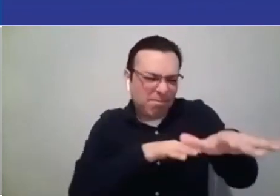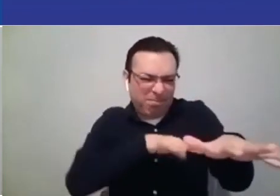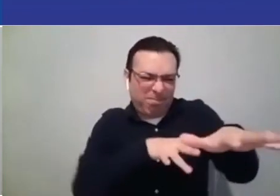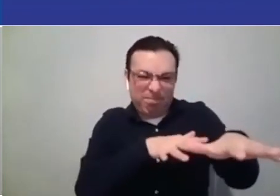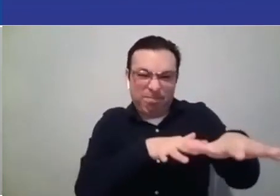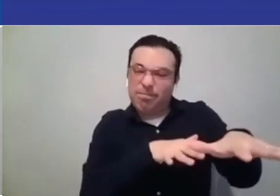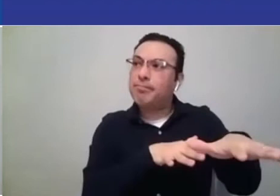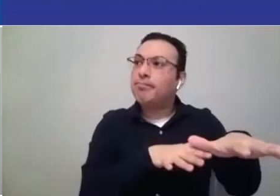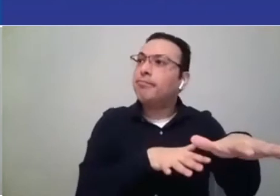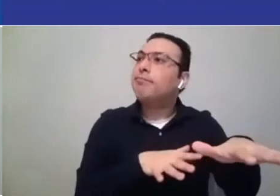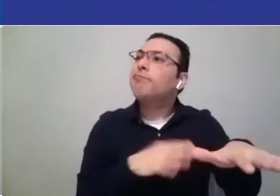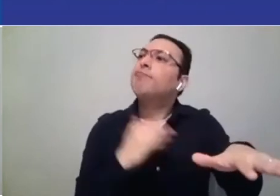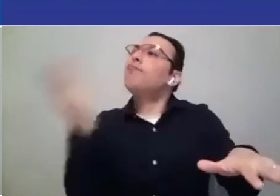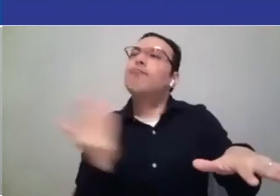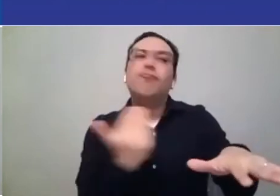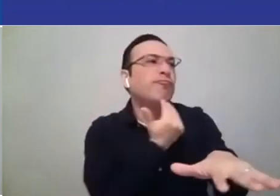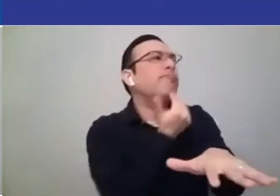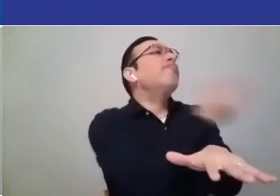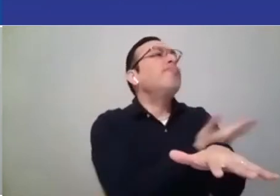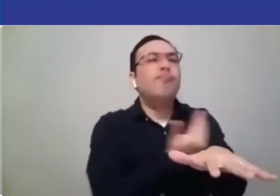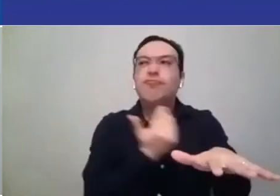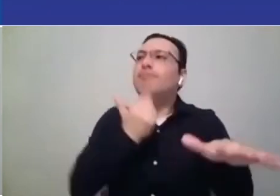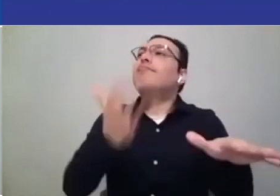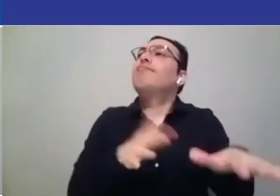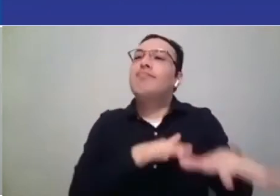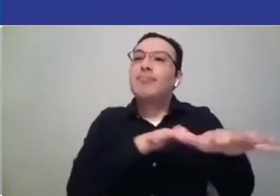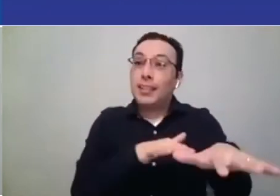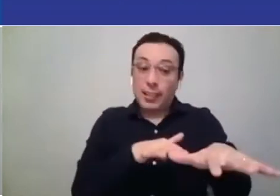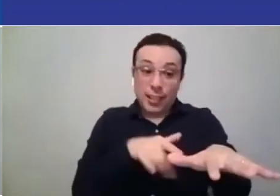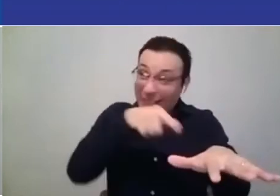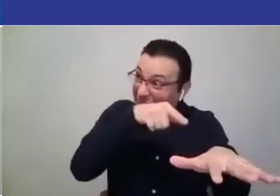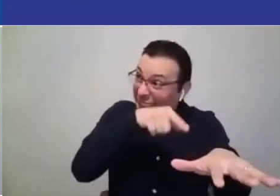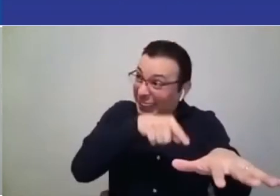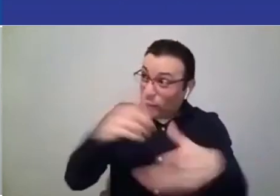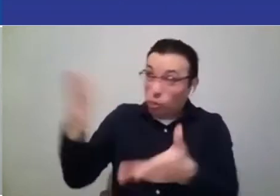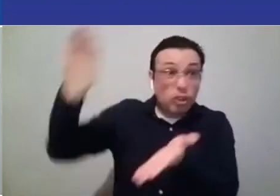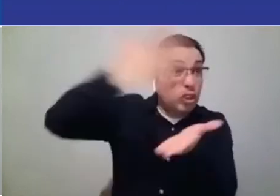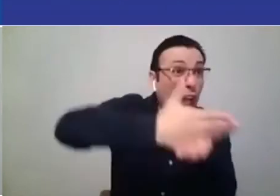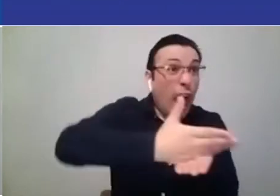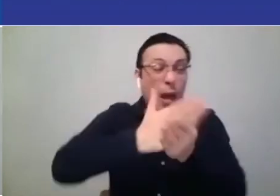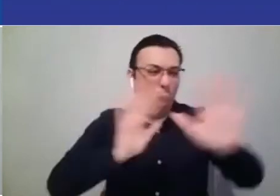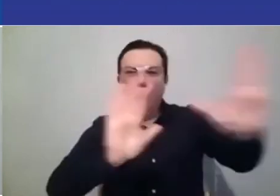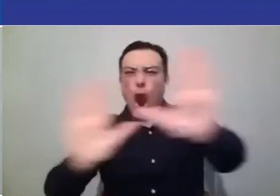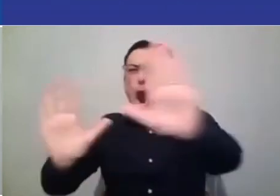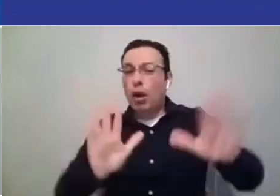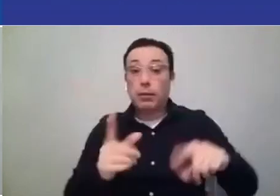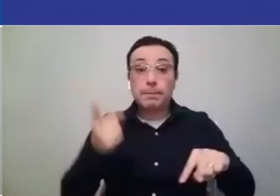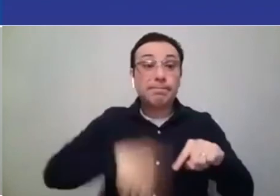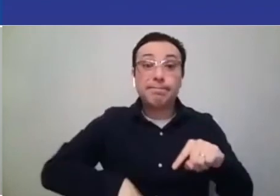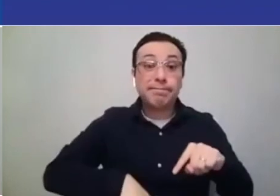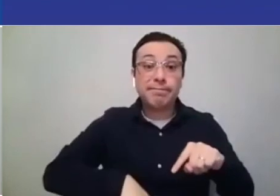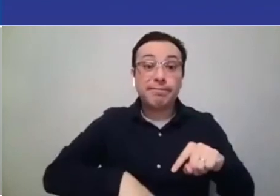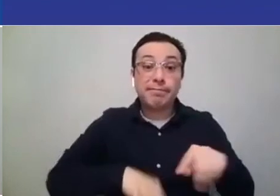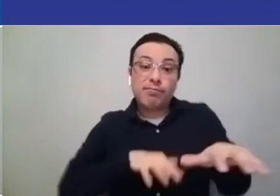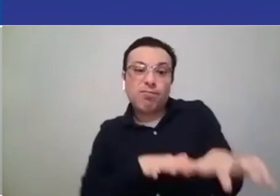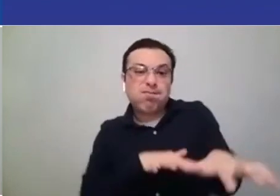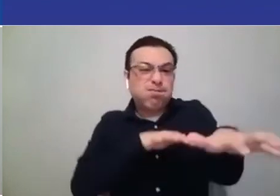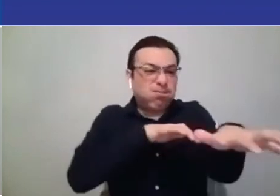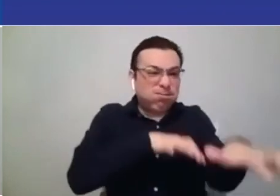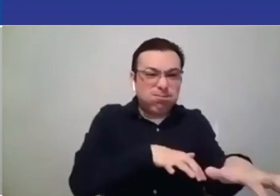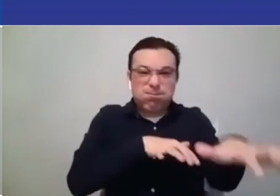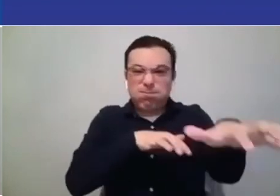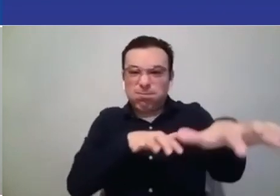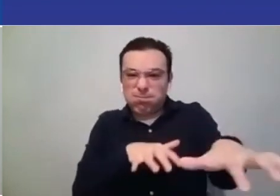reminiscent of what all that resistance is. You cannot stop this deluge.